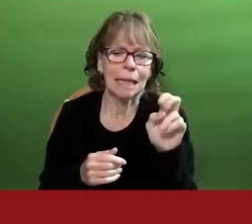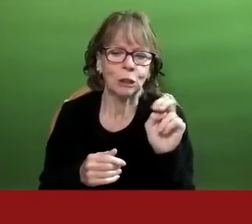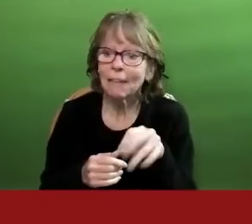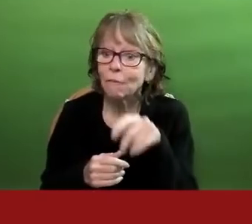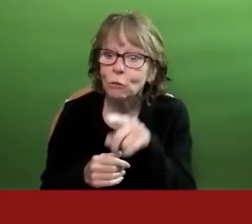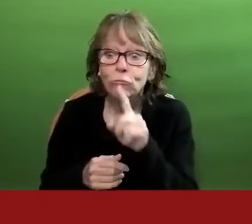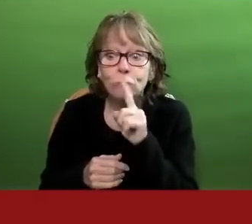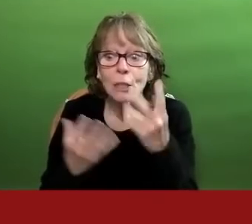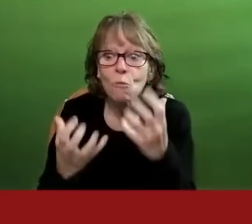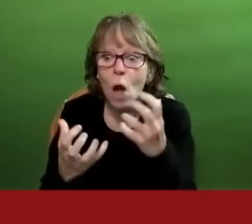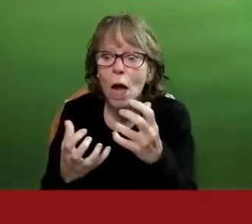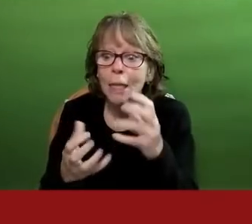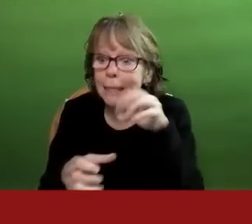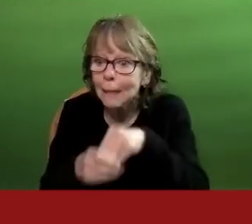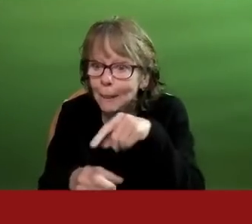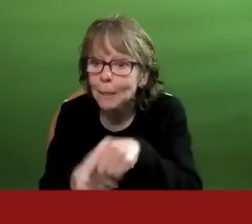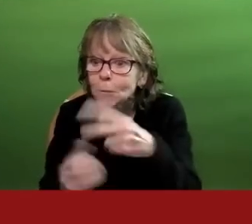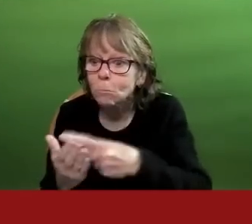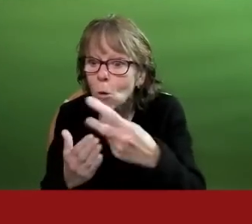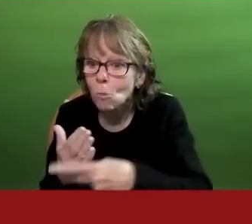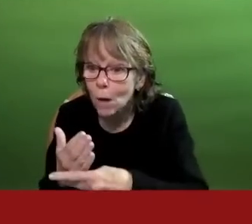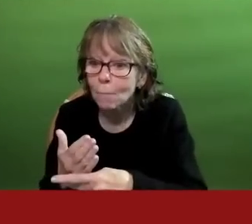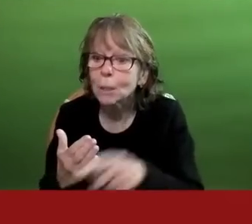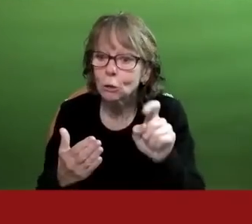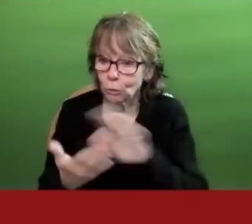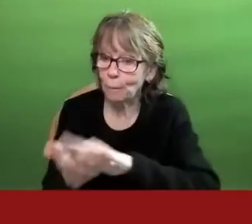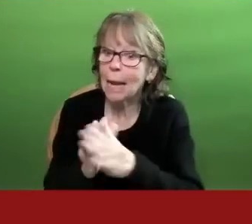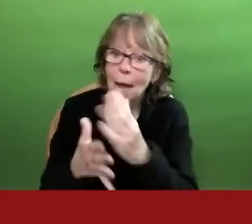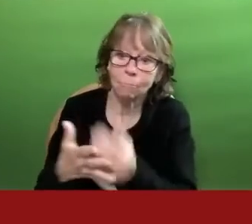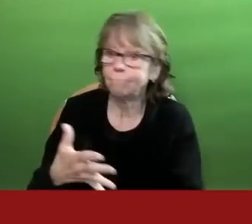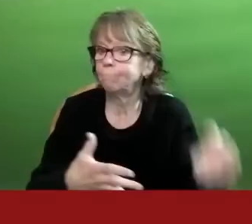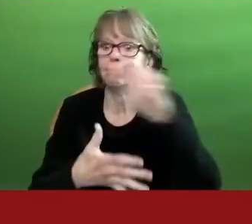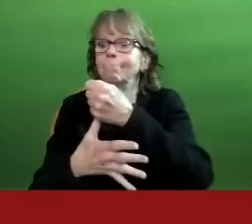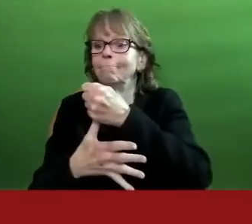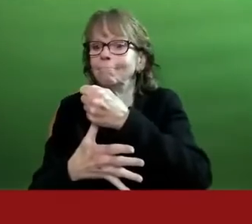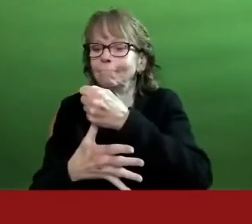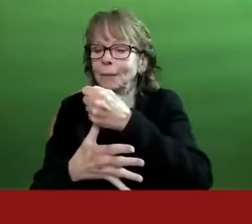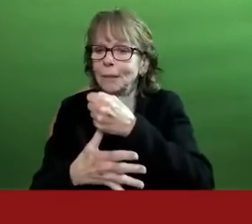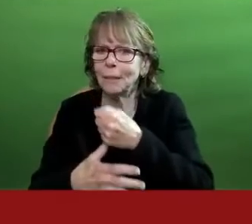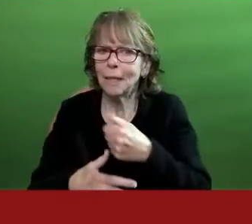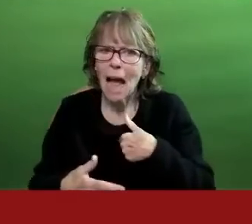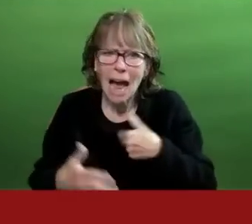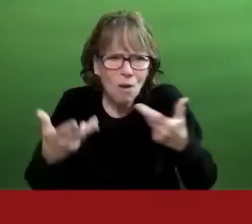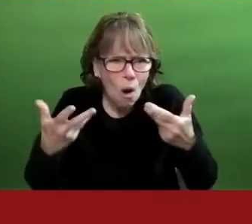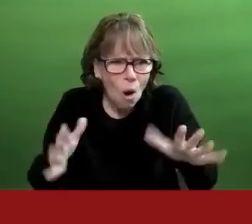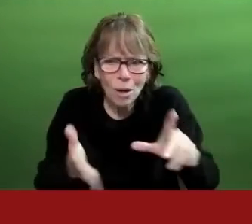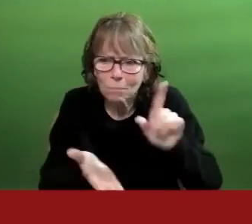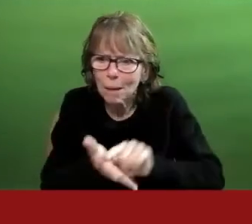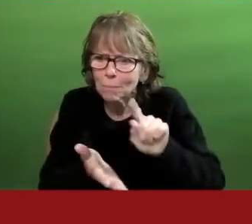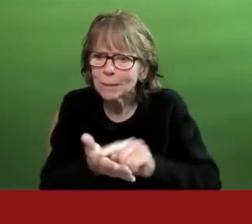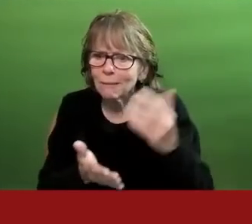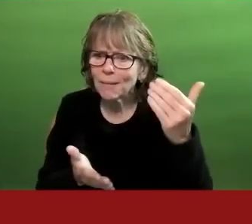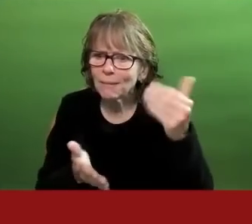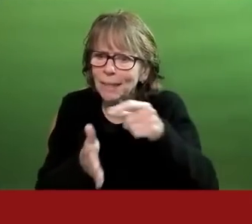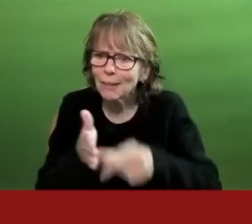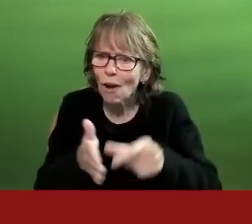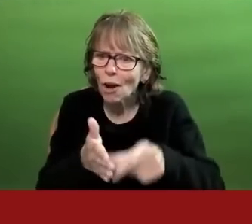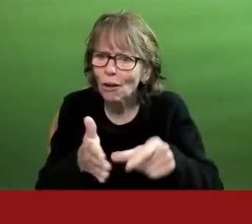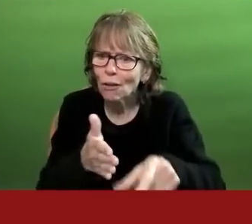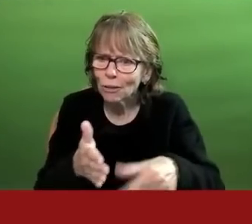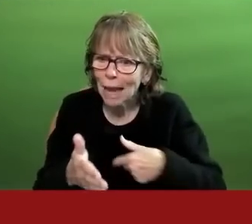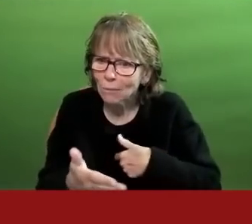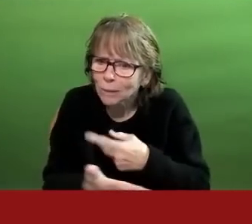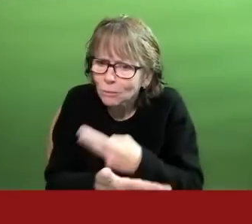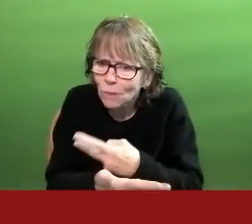program, I would make it a priority. I had already published 15 articles as a graduate student at that point, so clearly it